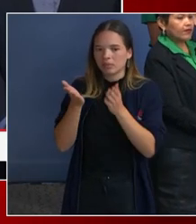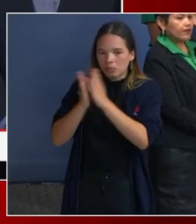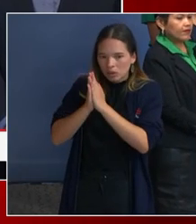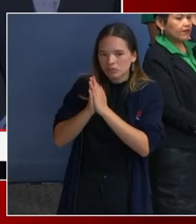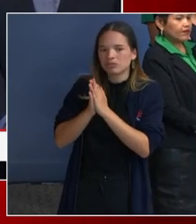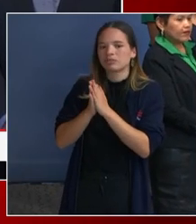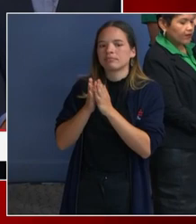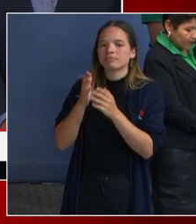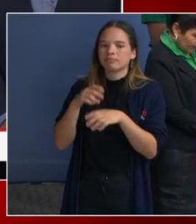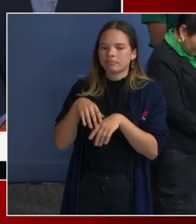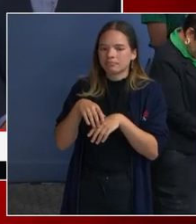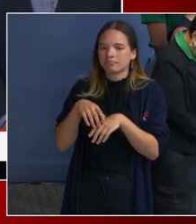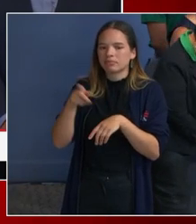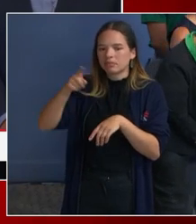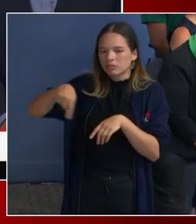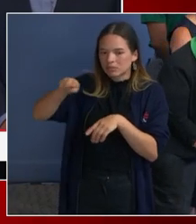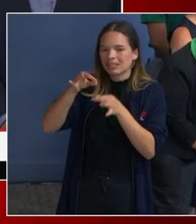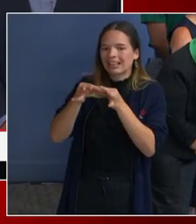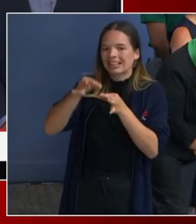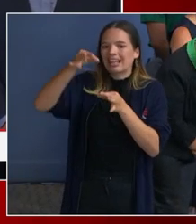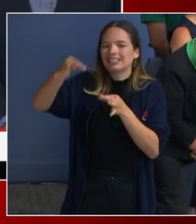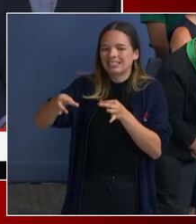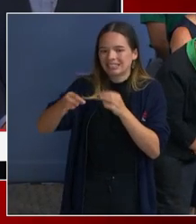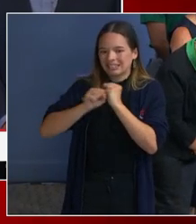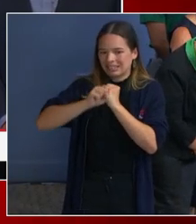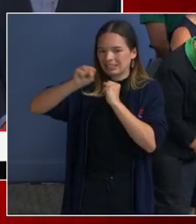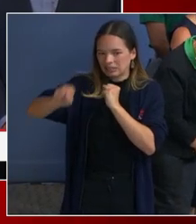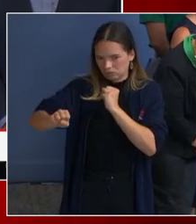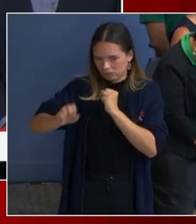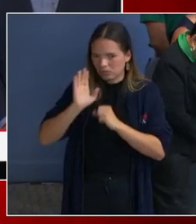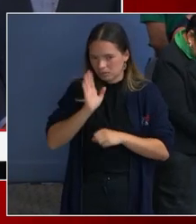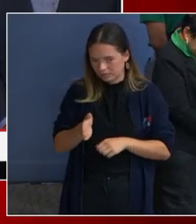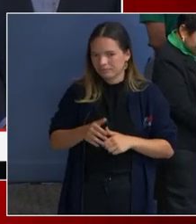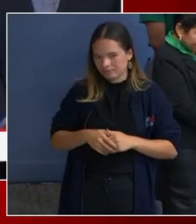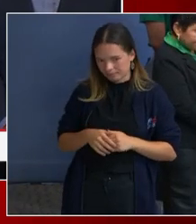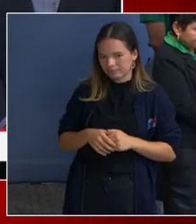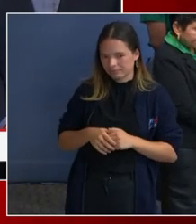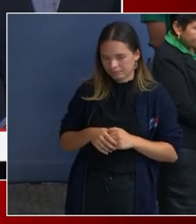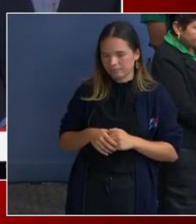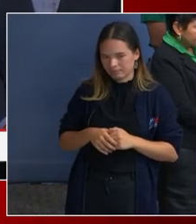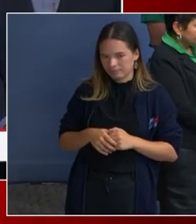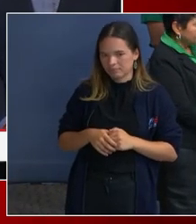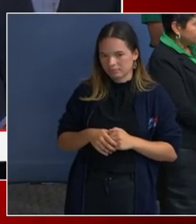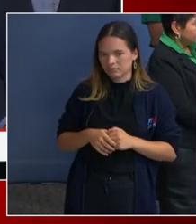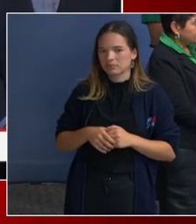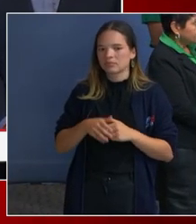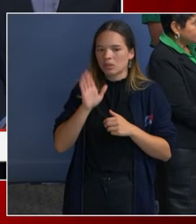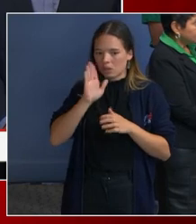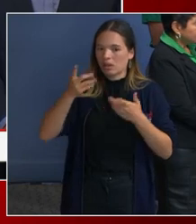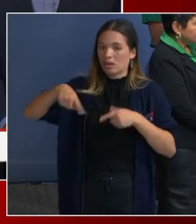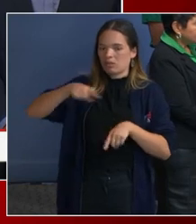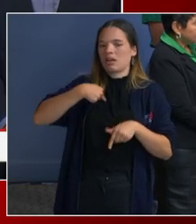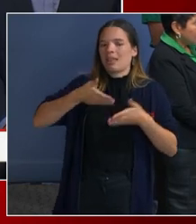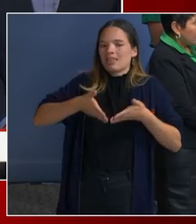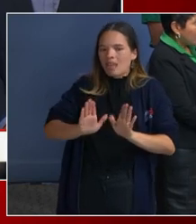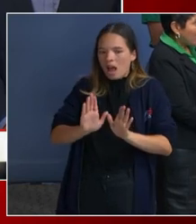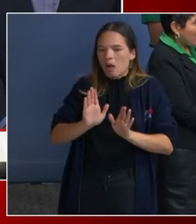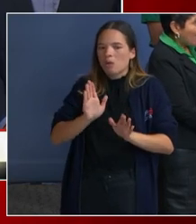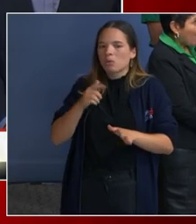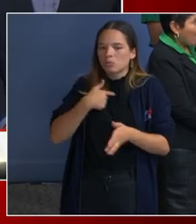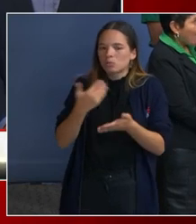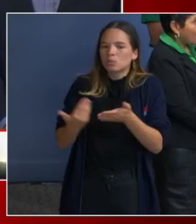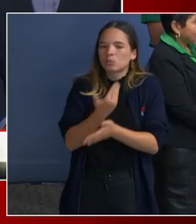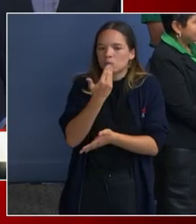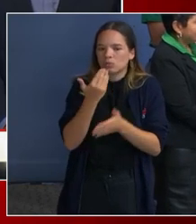this will allow us to, for example, create this new Office of Migrant Services that